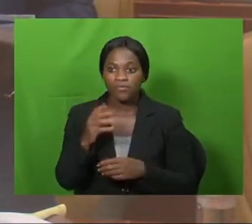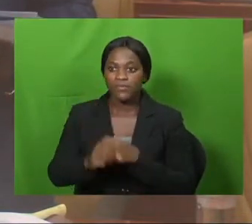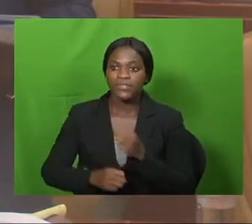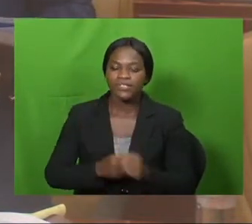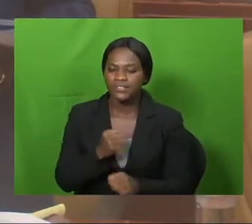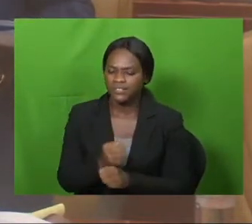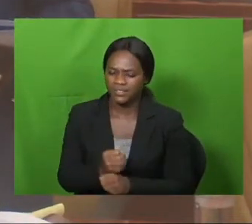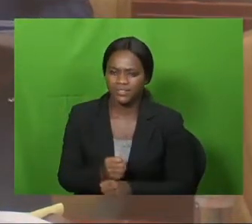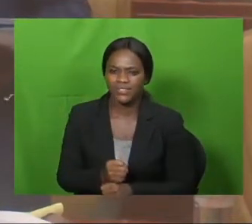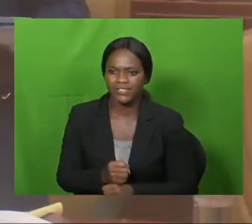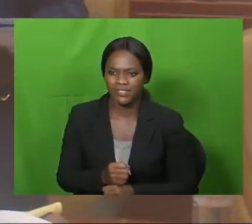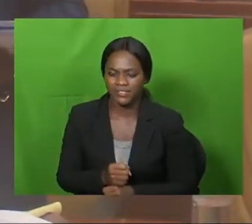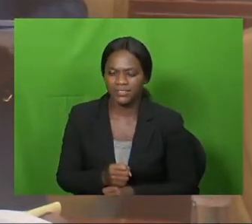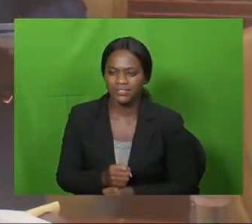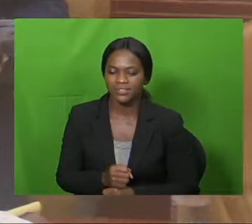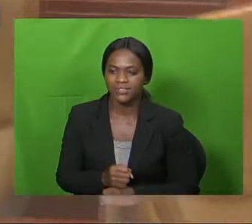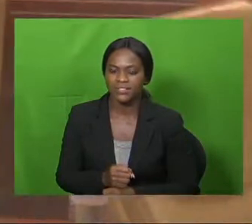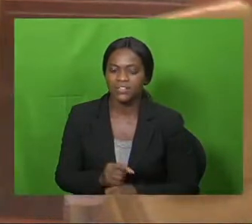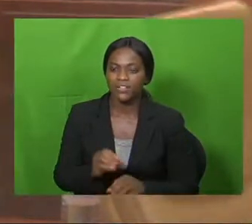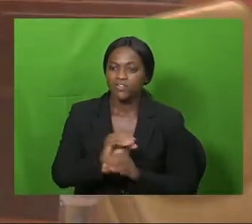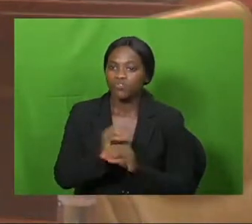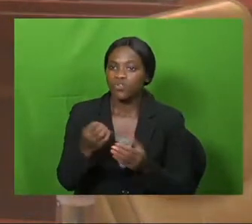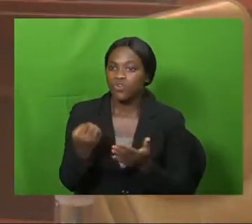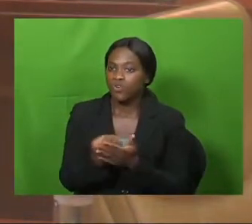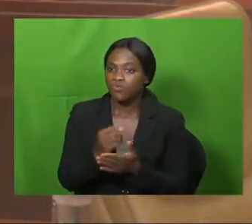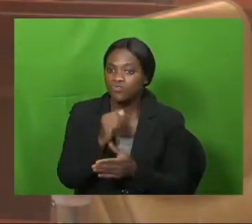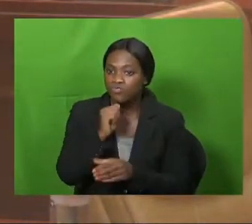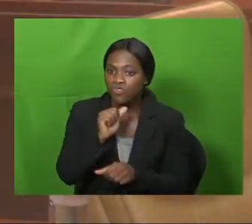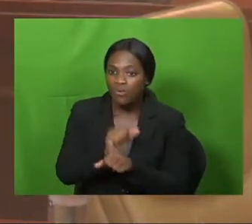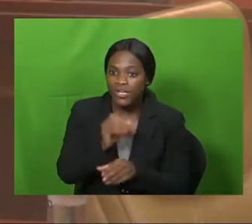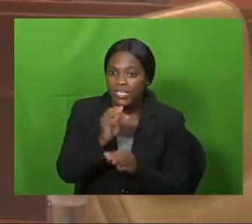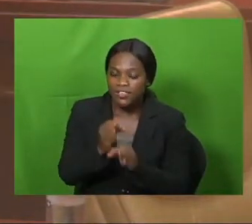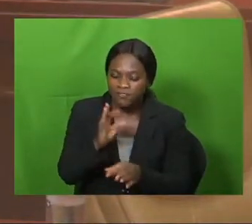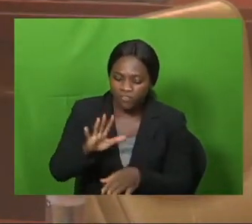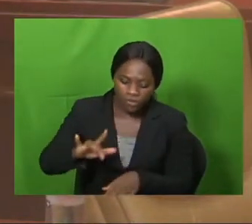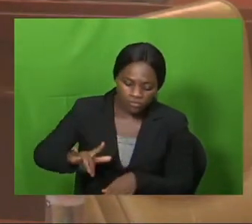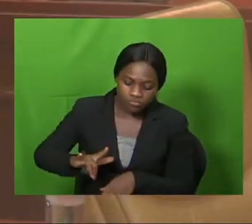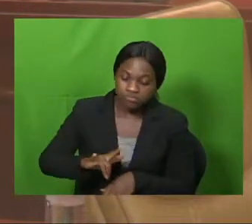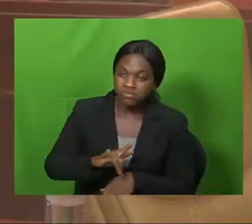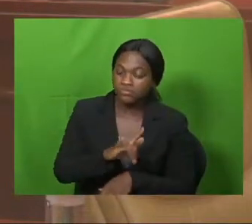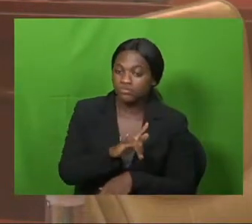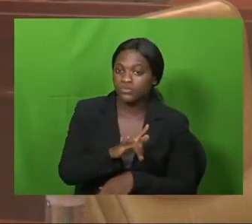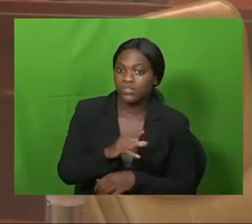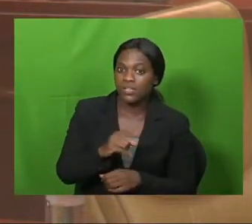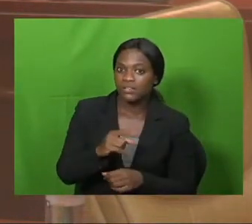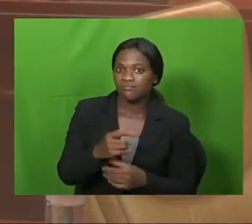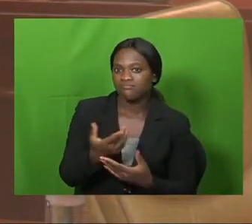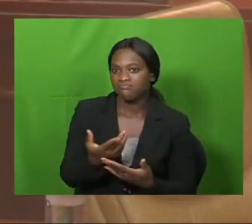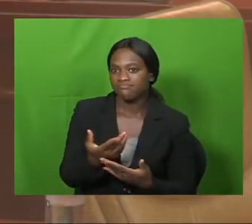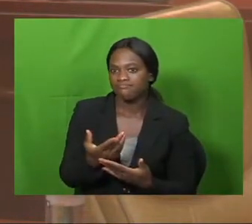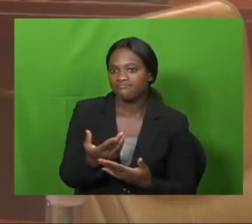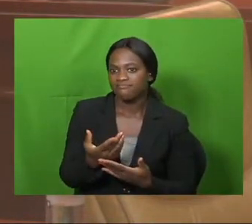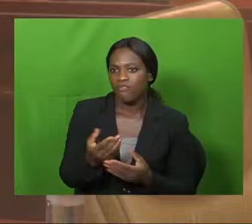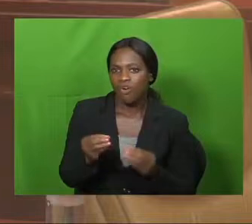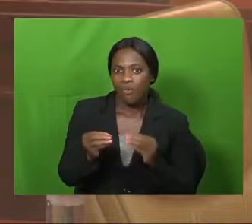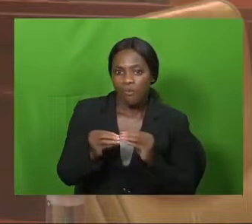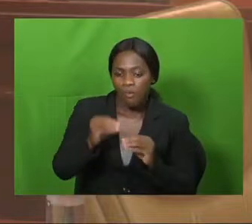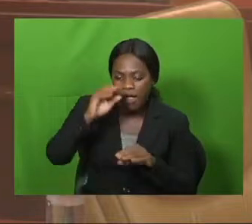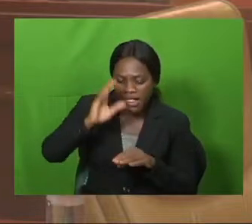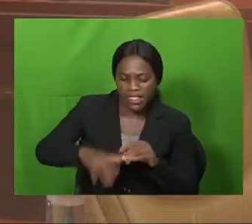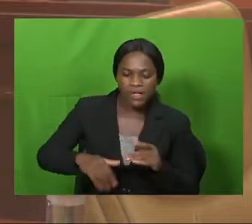There is no economy that will be very functional if your imports, in terms of cost analysis, is more than what you